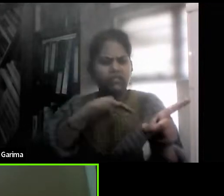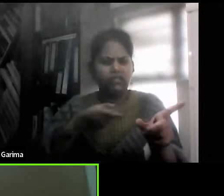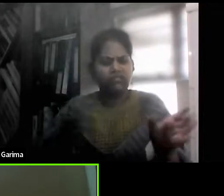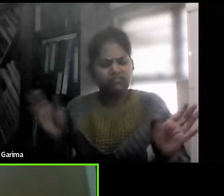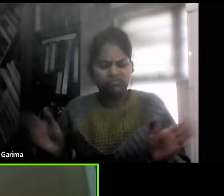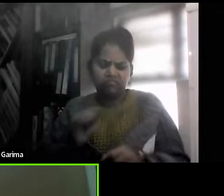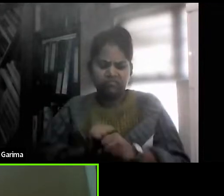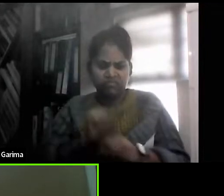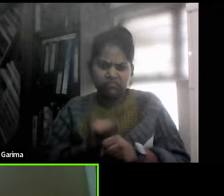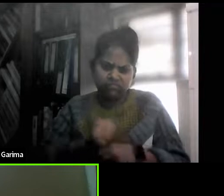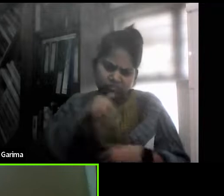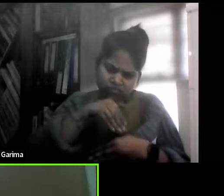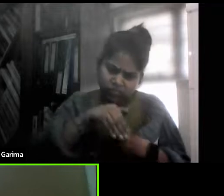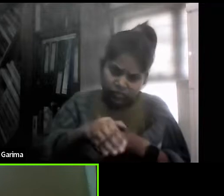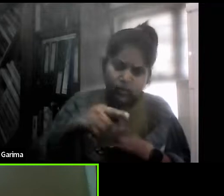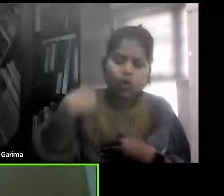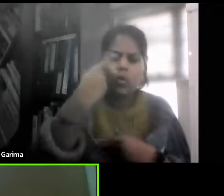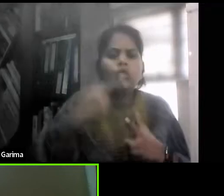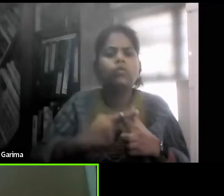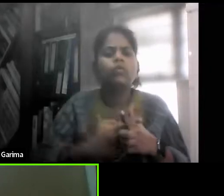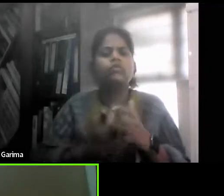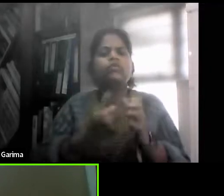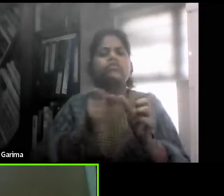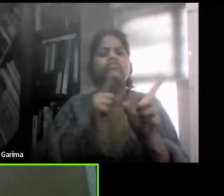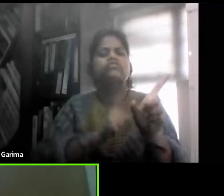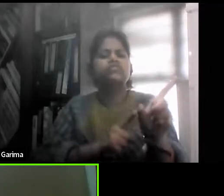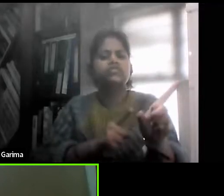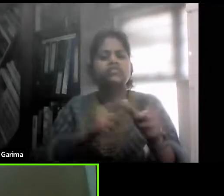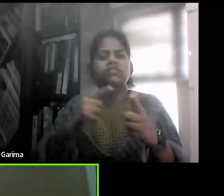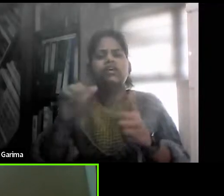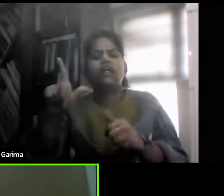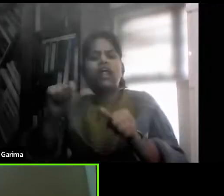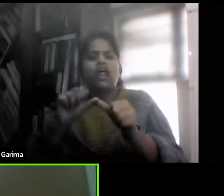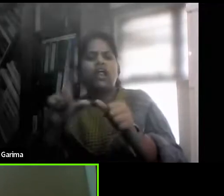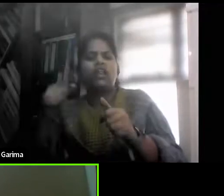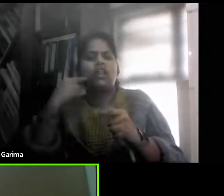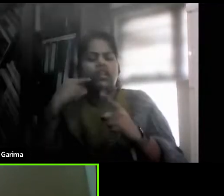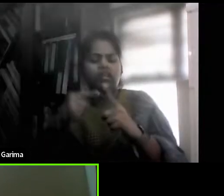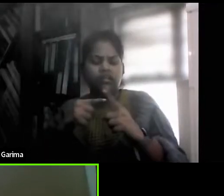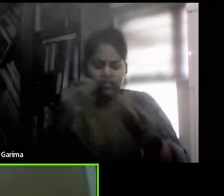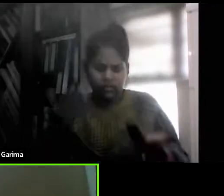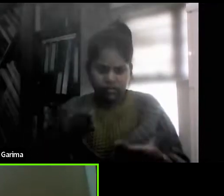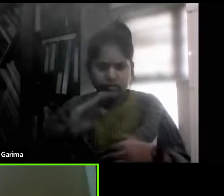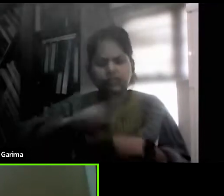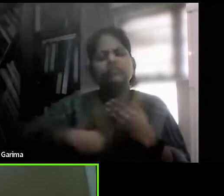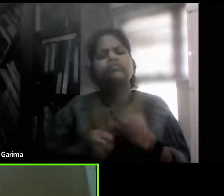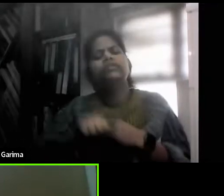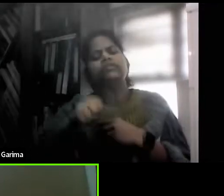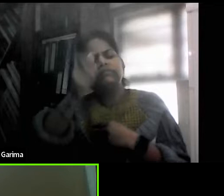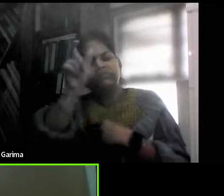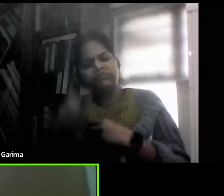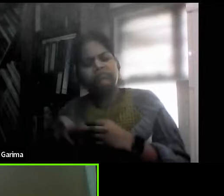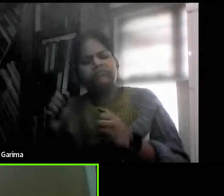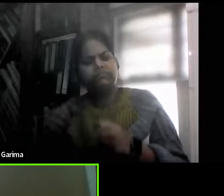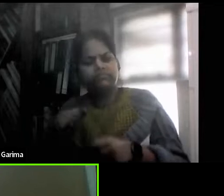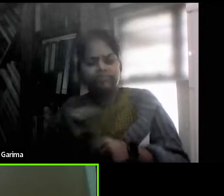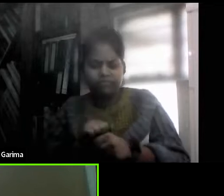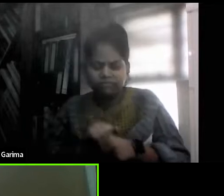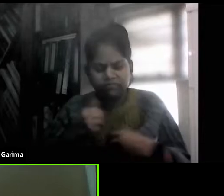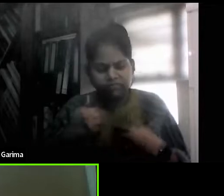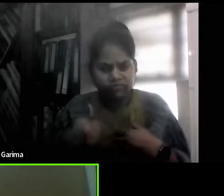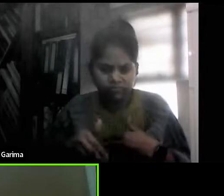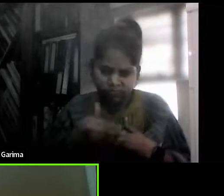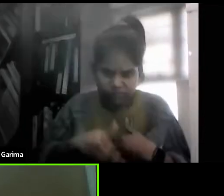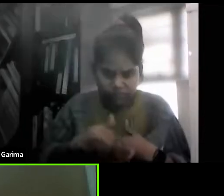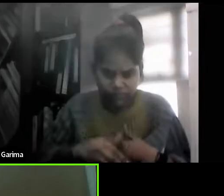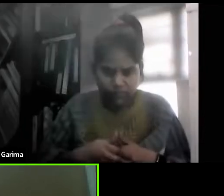Jayalalitha, then by O. Pandit, then by Edappadi K. Palaniswamy. Now, the issue is from 2006